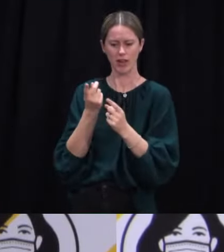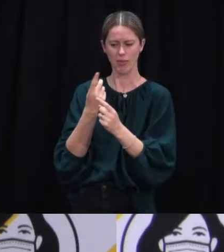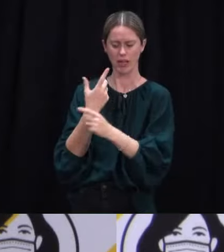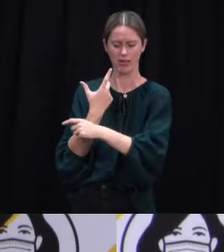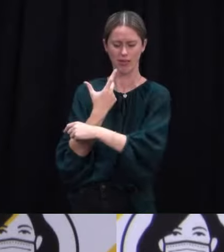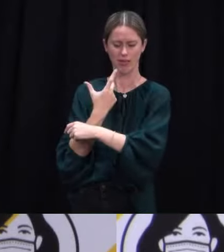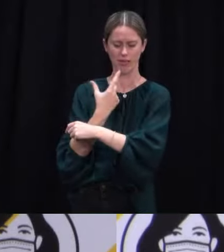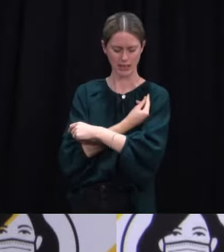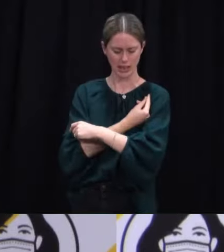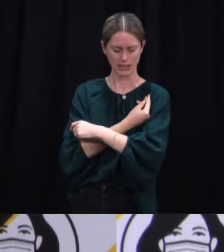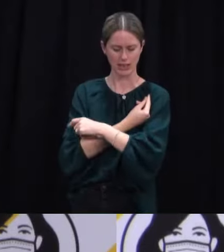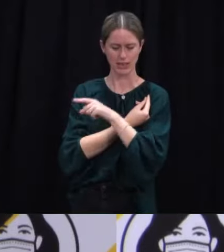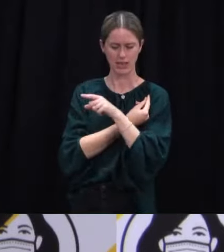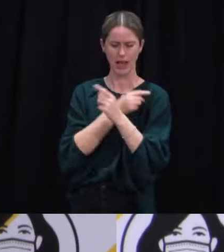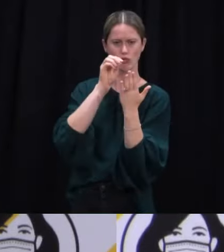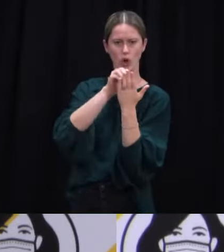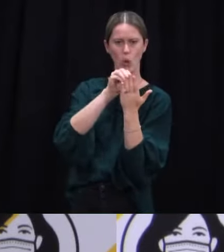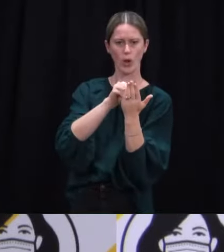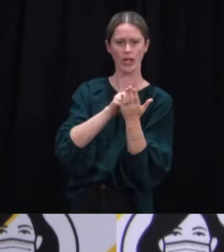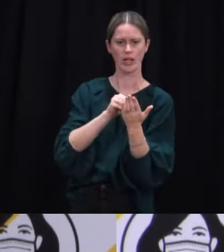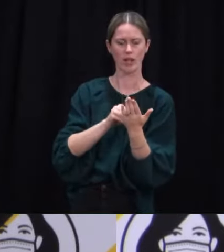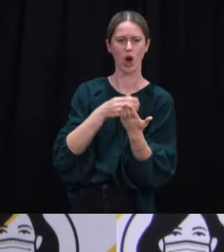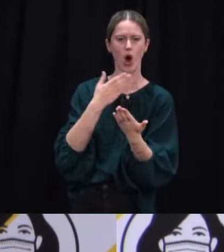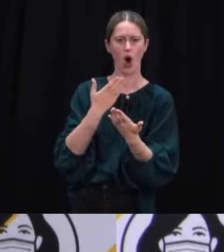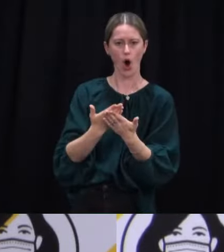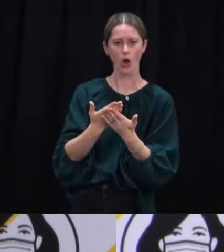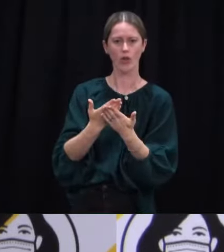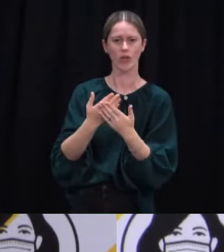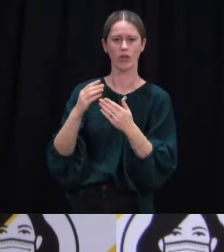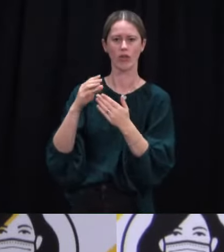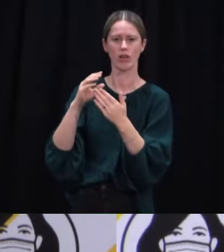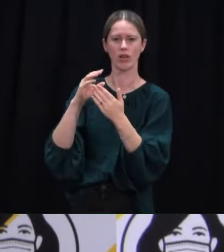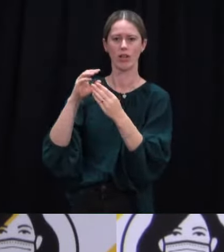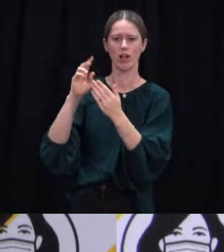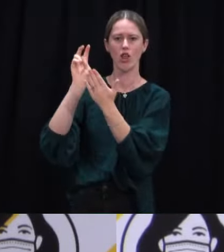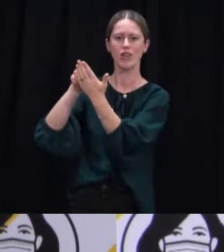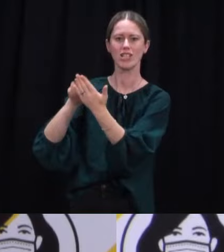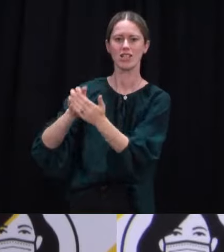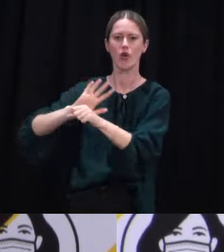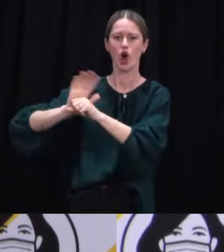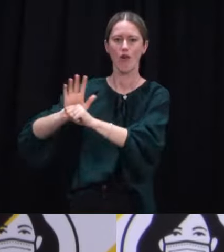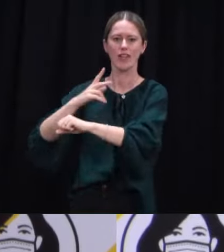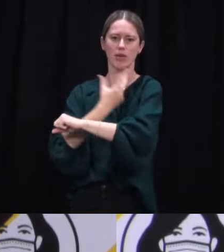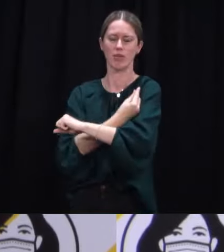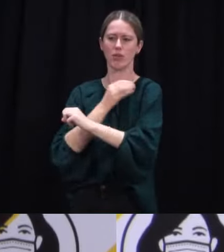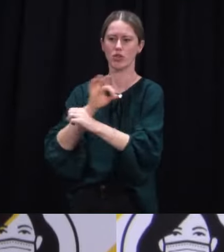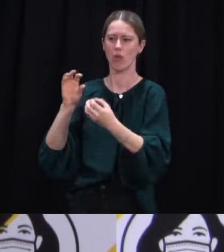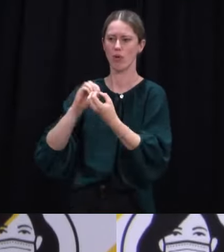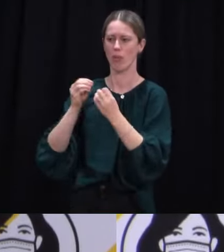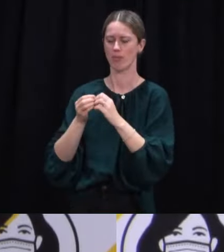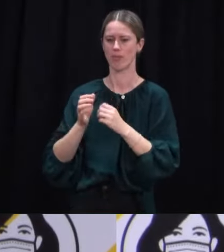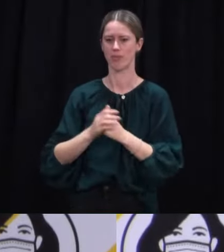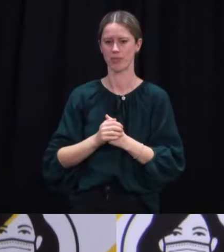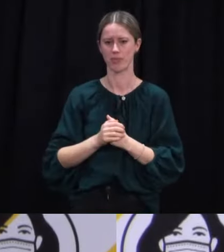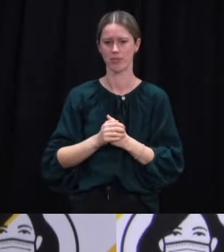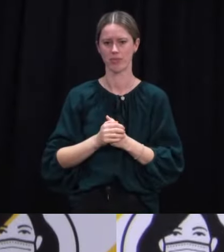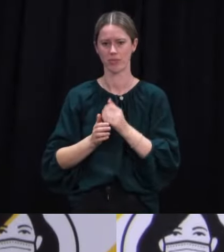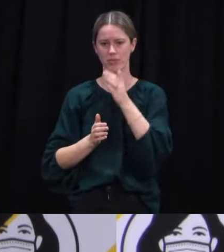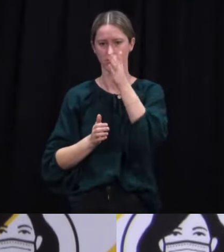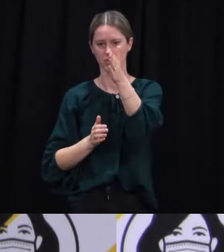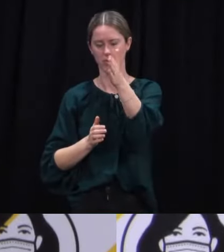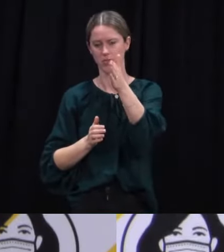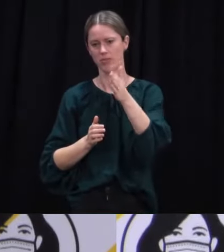vaccinated was recorded on the COVID immunisation register, so there's no issue with the record keeping at all. Mikey. Just coming